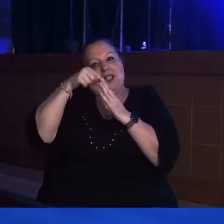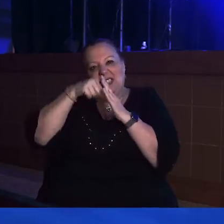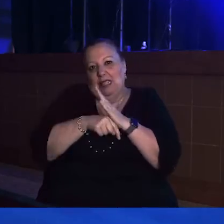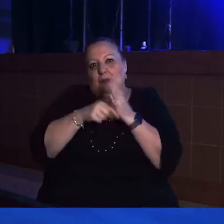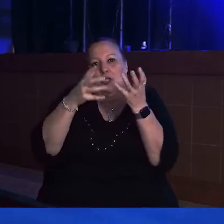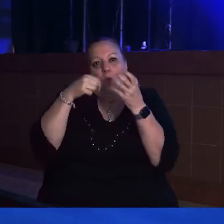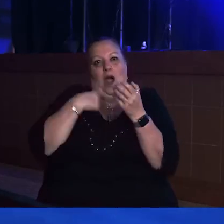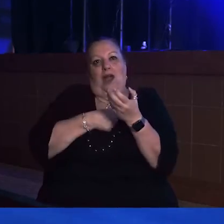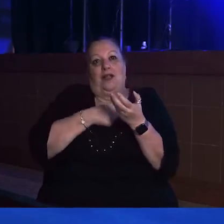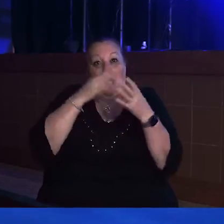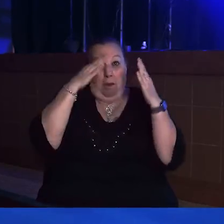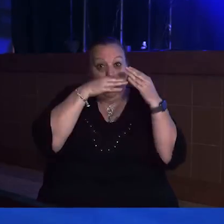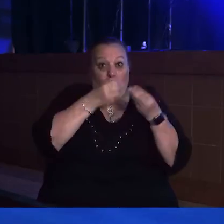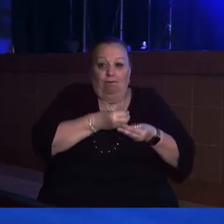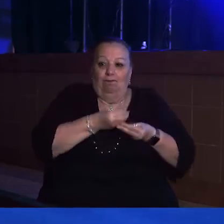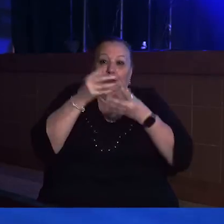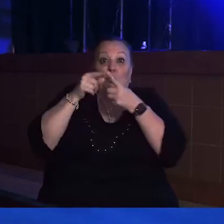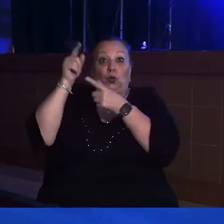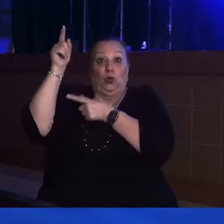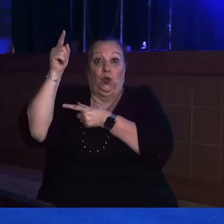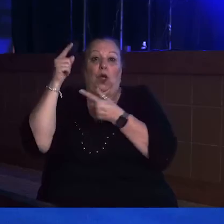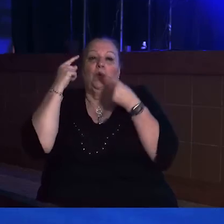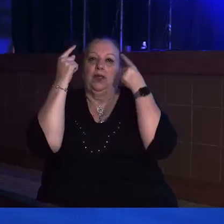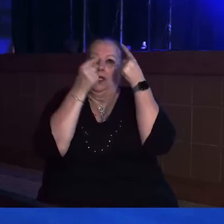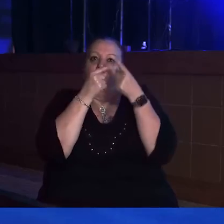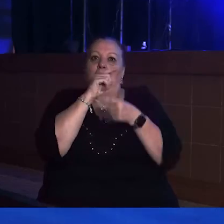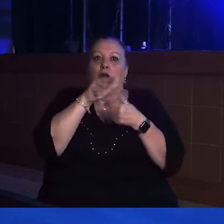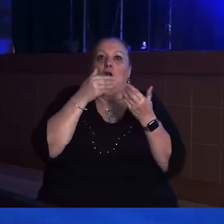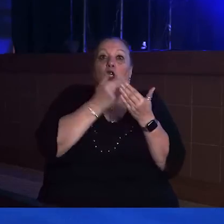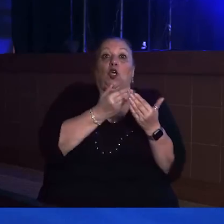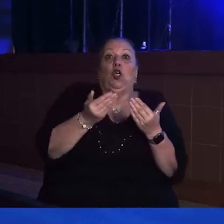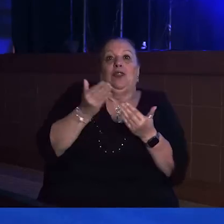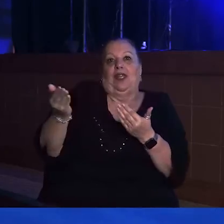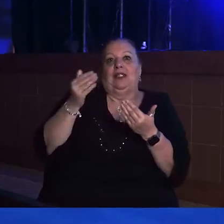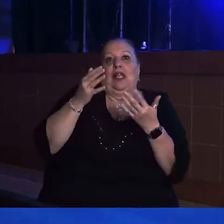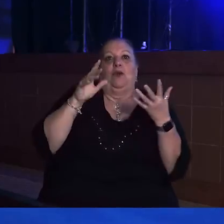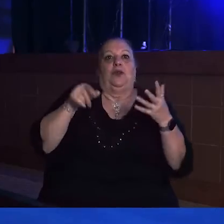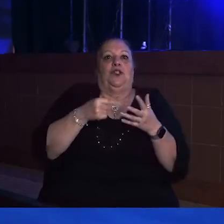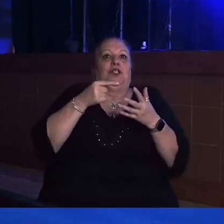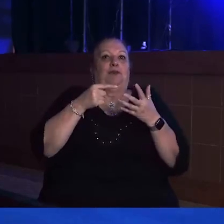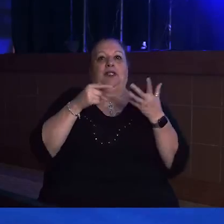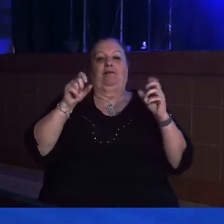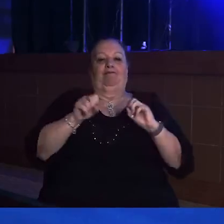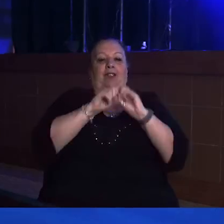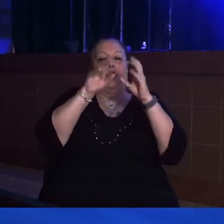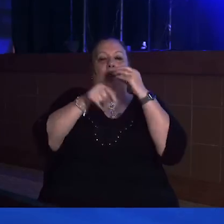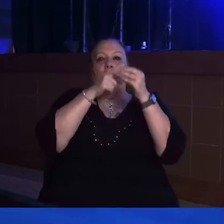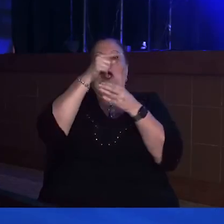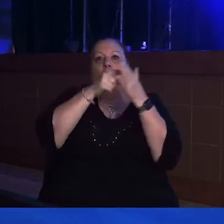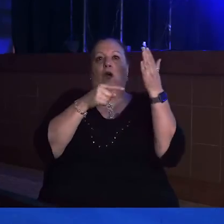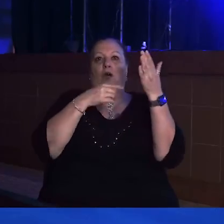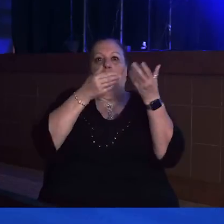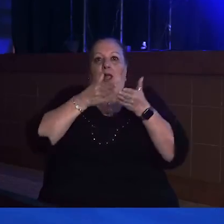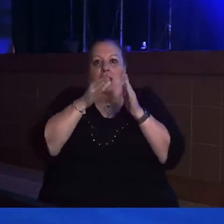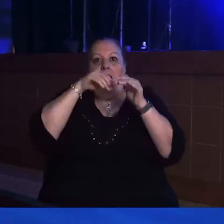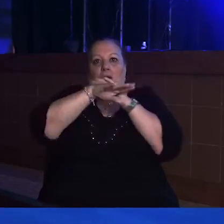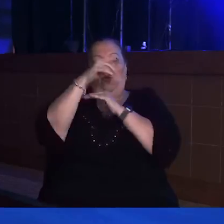our burdens to you, and God, that we would meditate on good things, and we would just be discriminating about what we would allow into our minds,